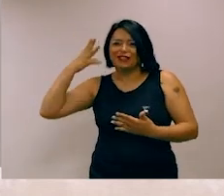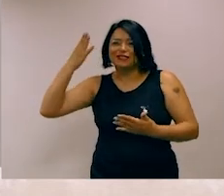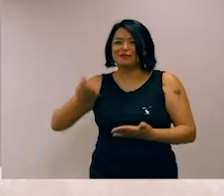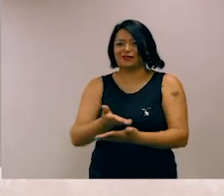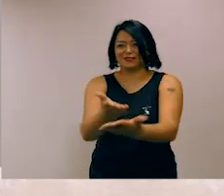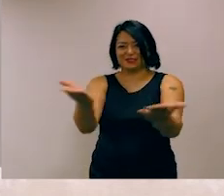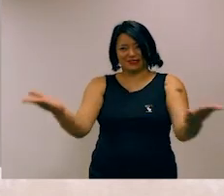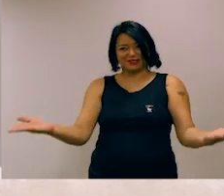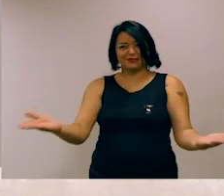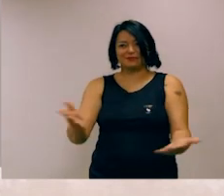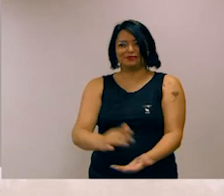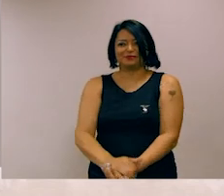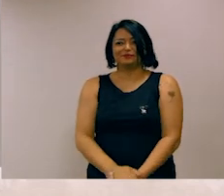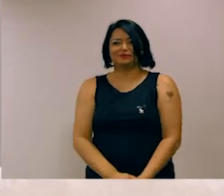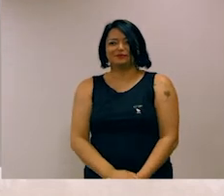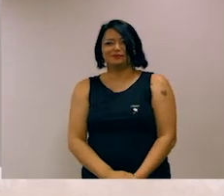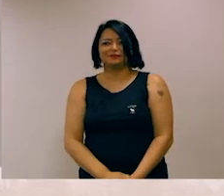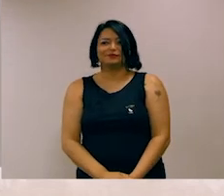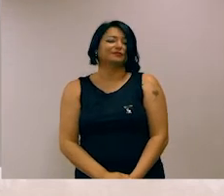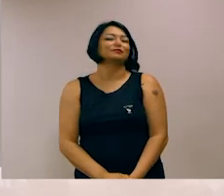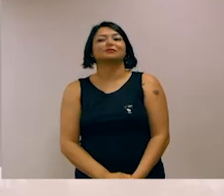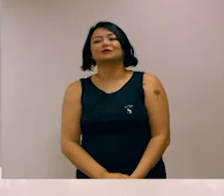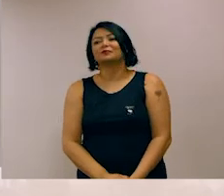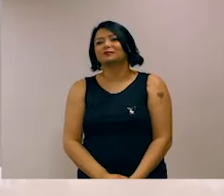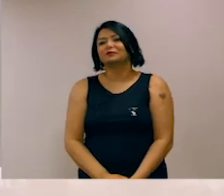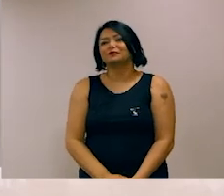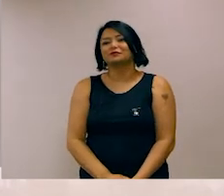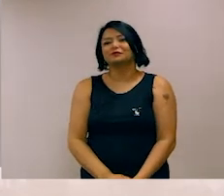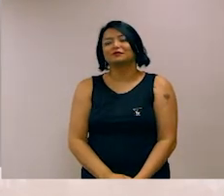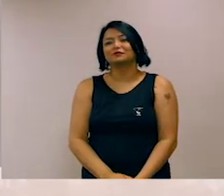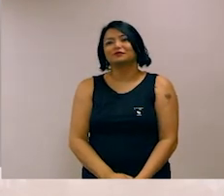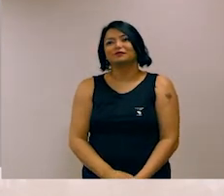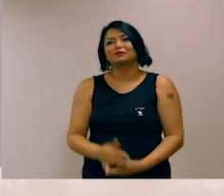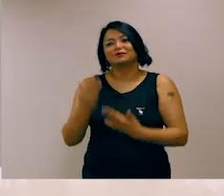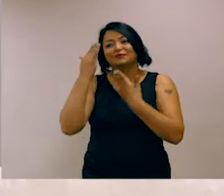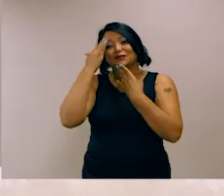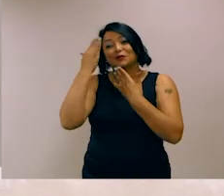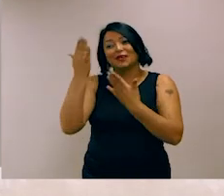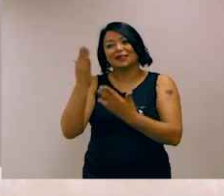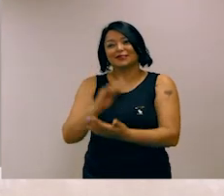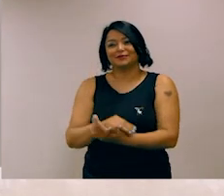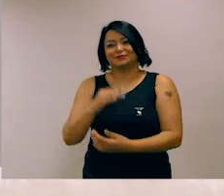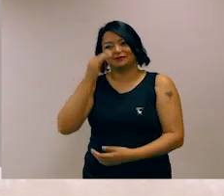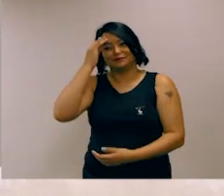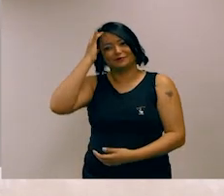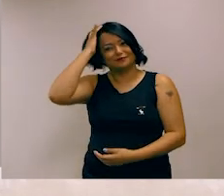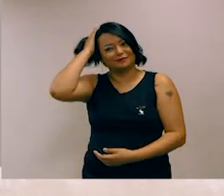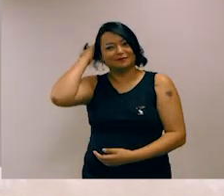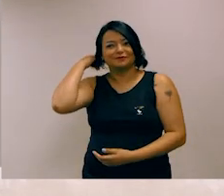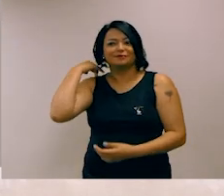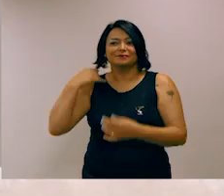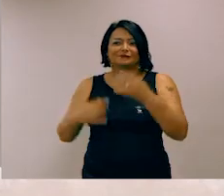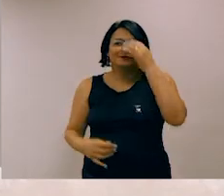with this for a long time. And it's a great honor to be here speaking to you. Thank you very much for your